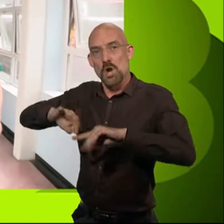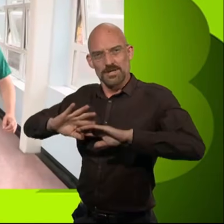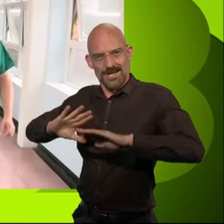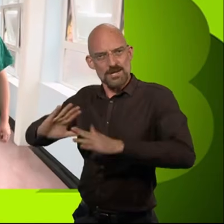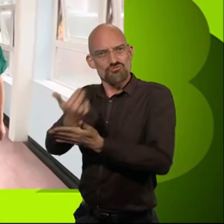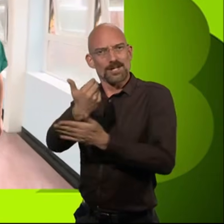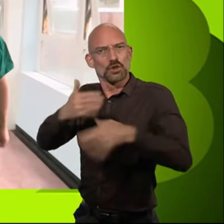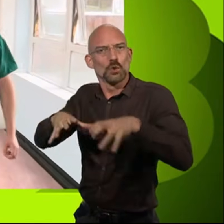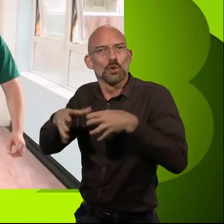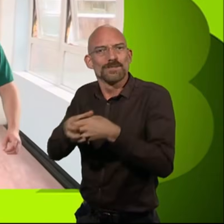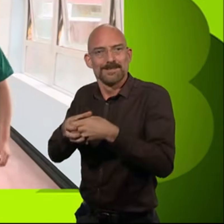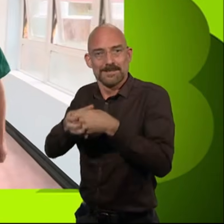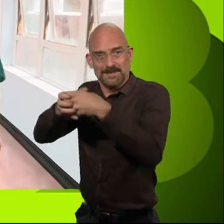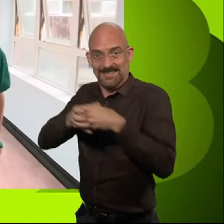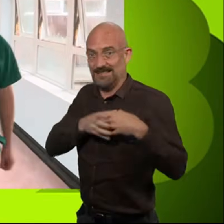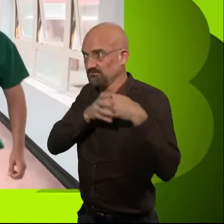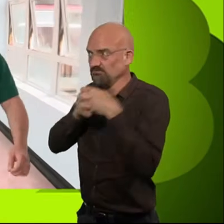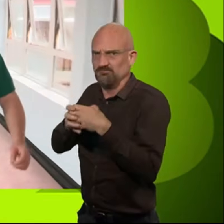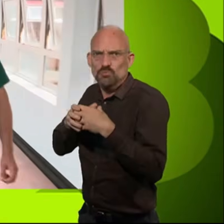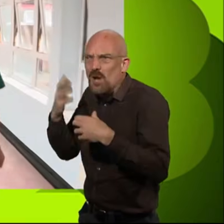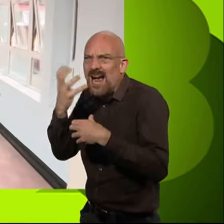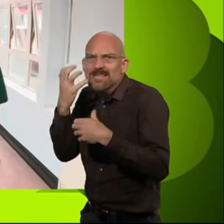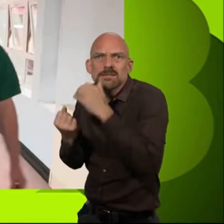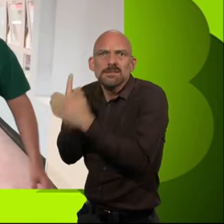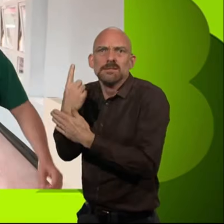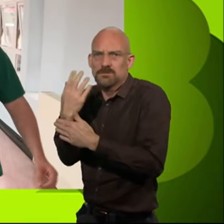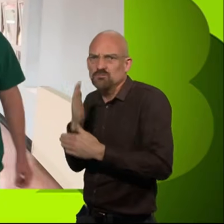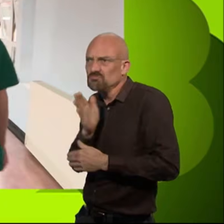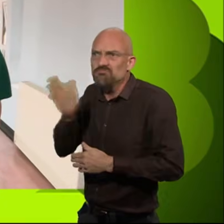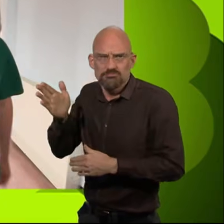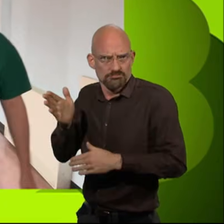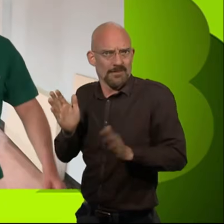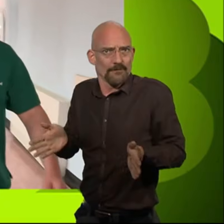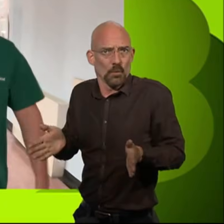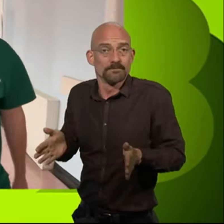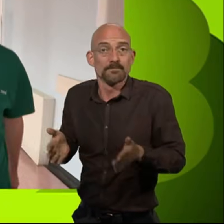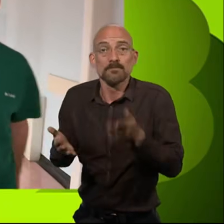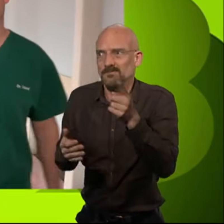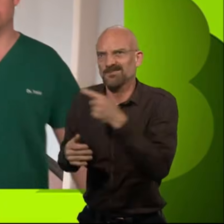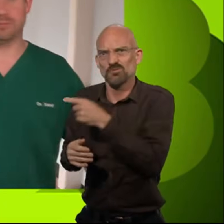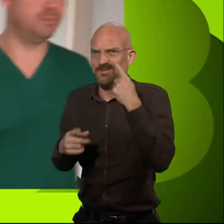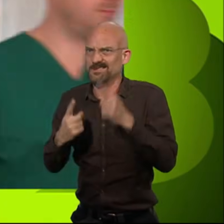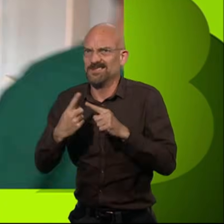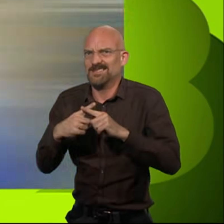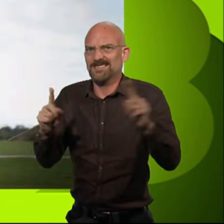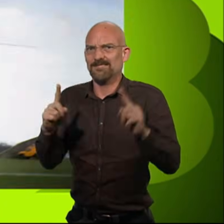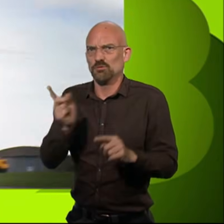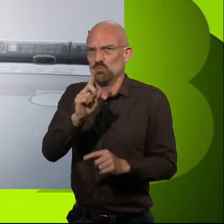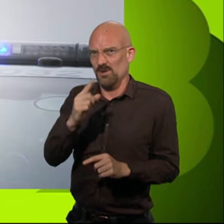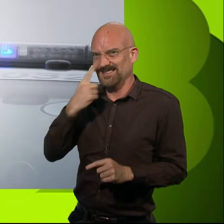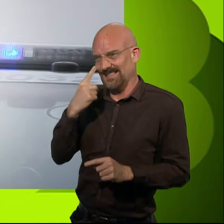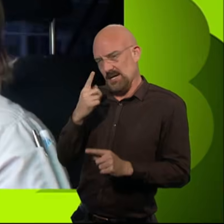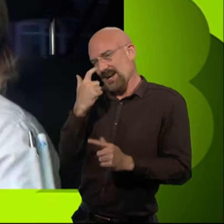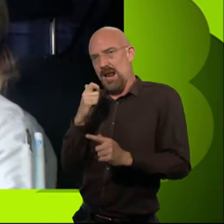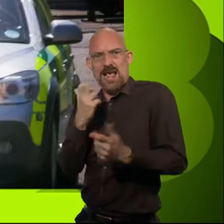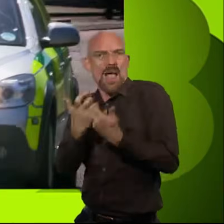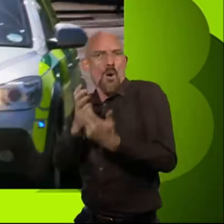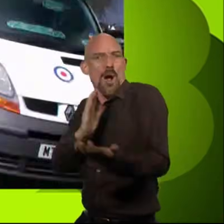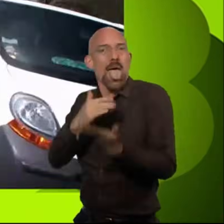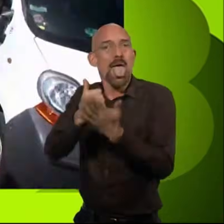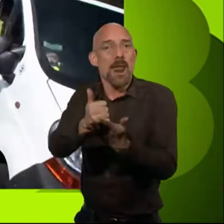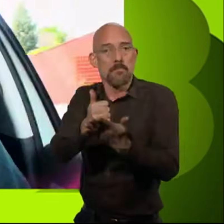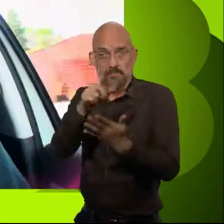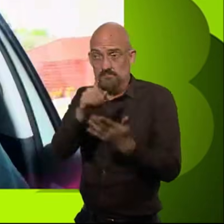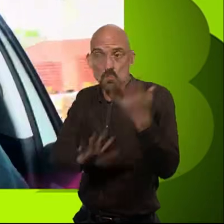Emergency rescue teams need to get to the scene of an accident quickly. And there are lots of different ways they can get there to help you. We're going on